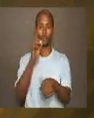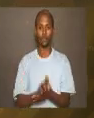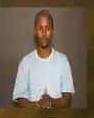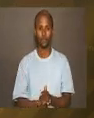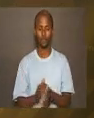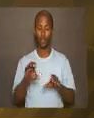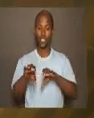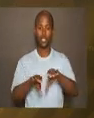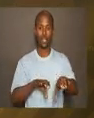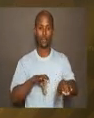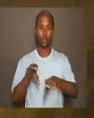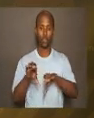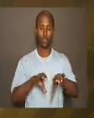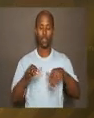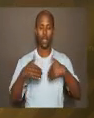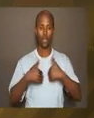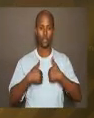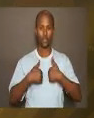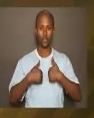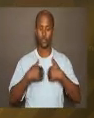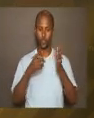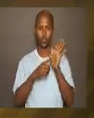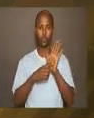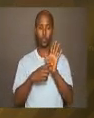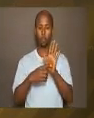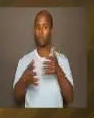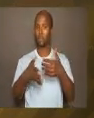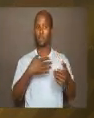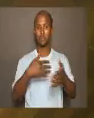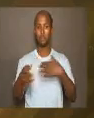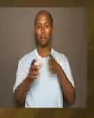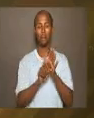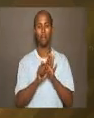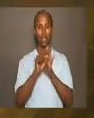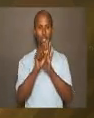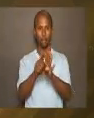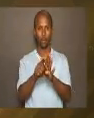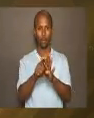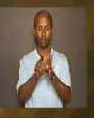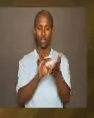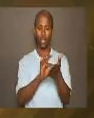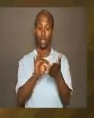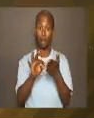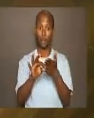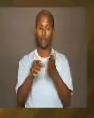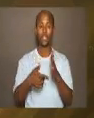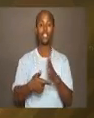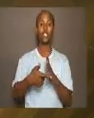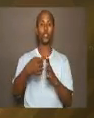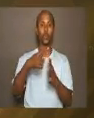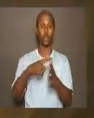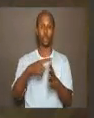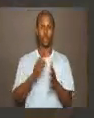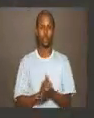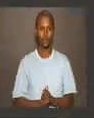This activity has showed us a simple example of a number sequence, students.